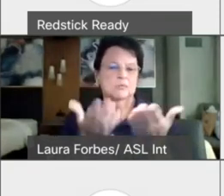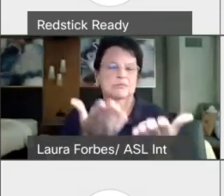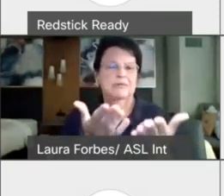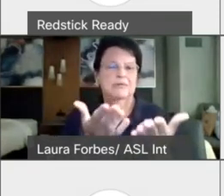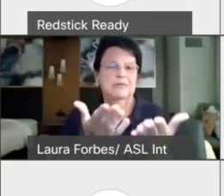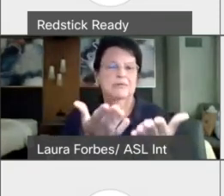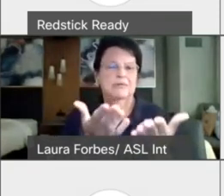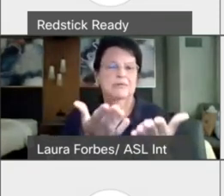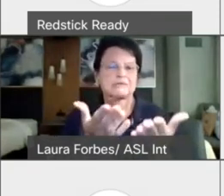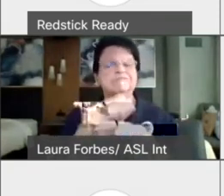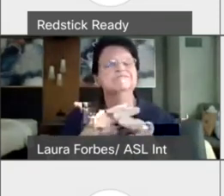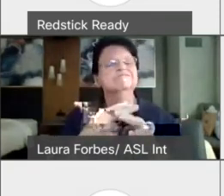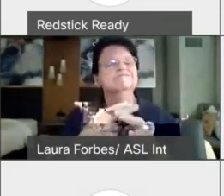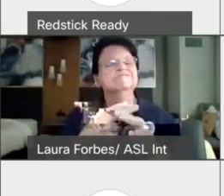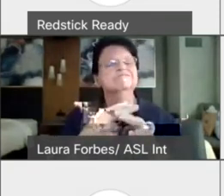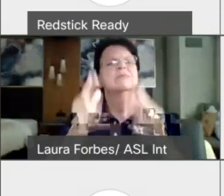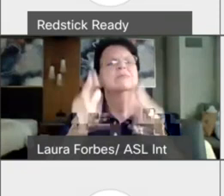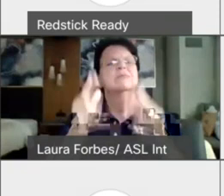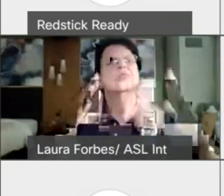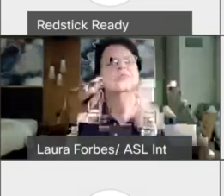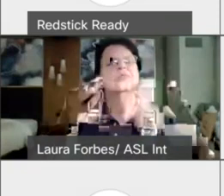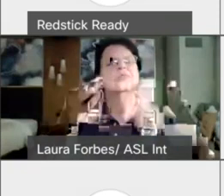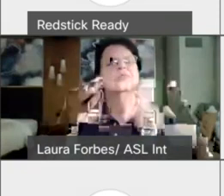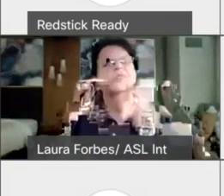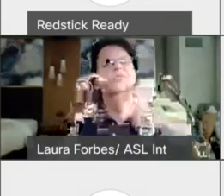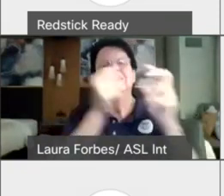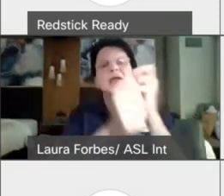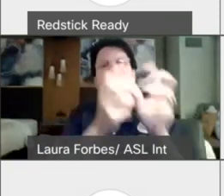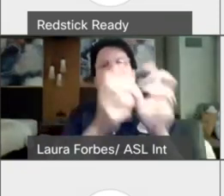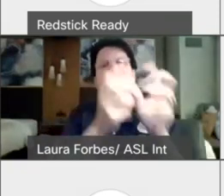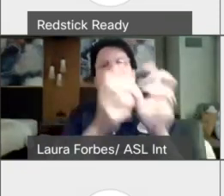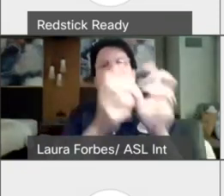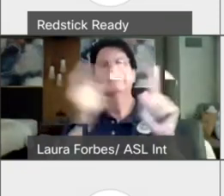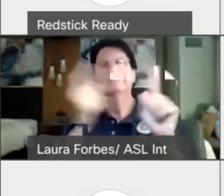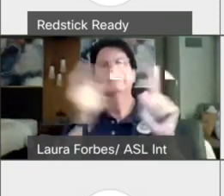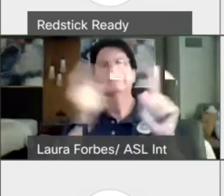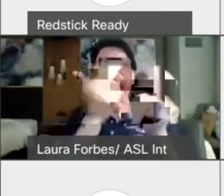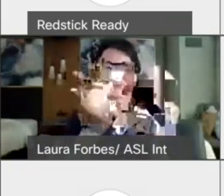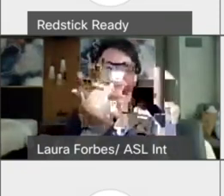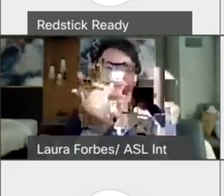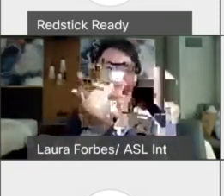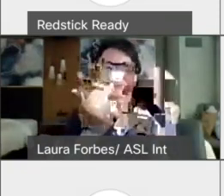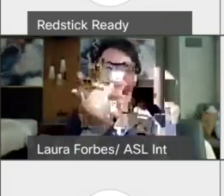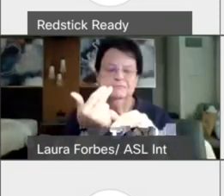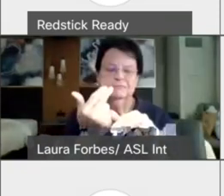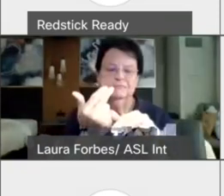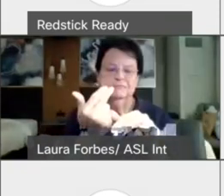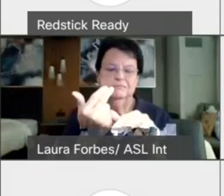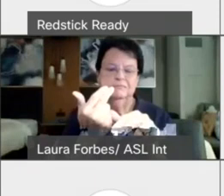roofing for roofs and for homes or residences that have been damaged through the hurricane. So it's